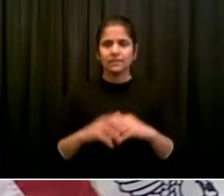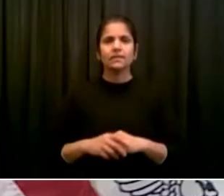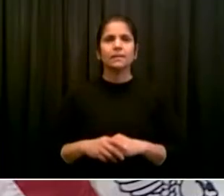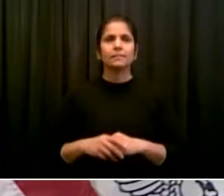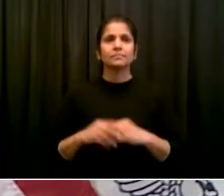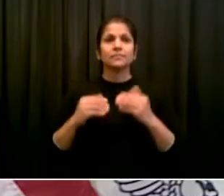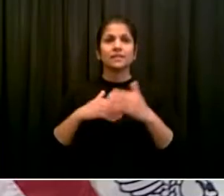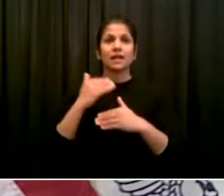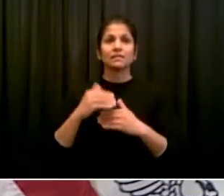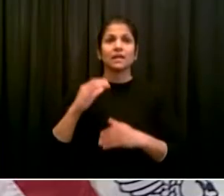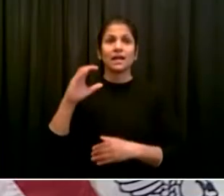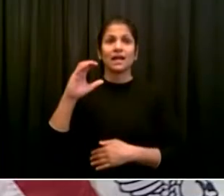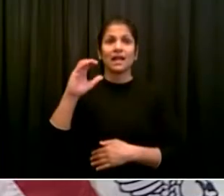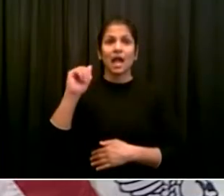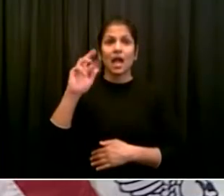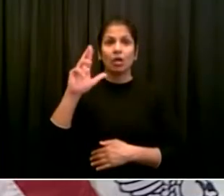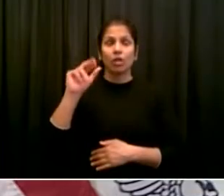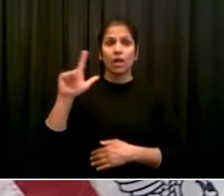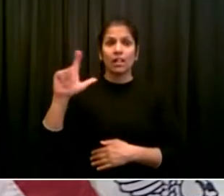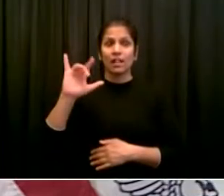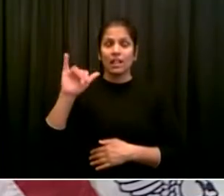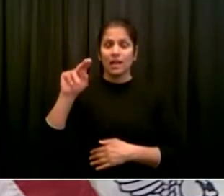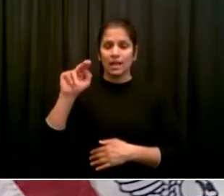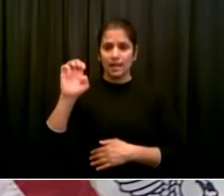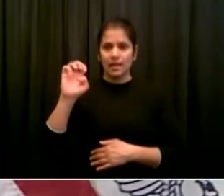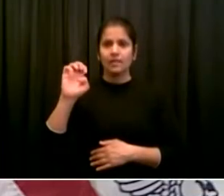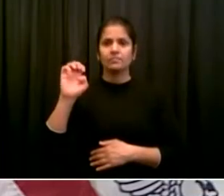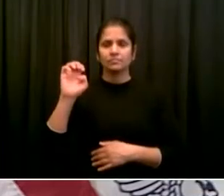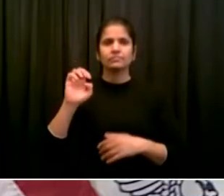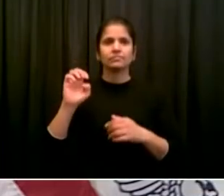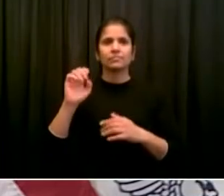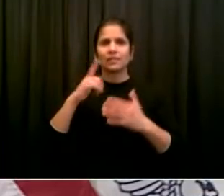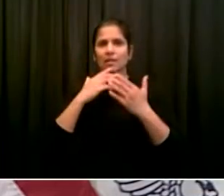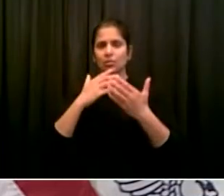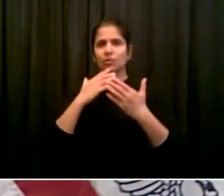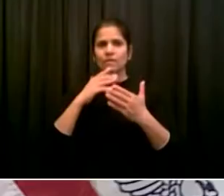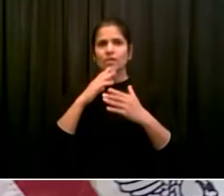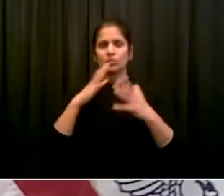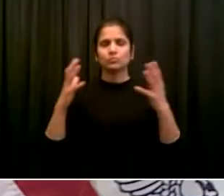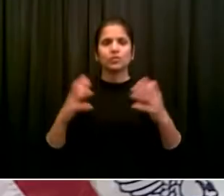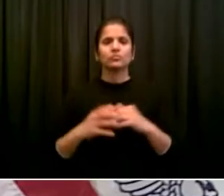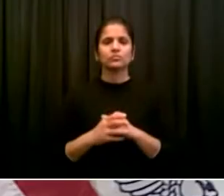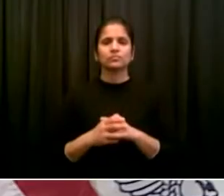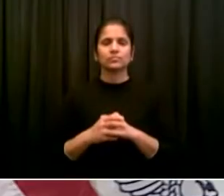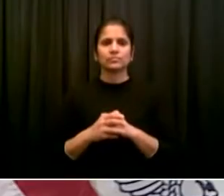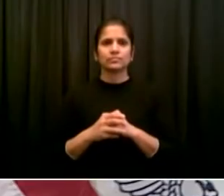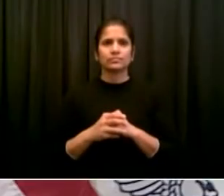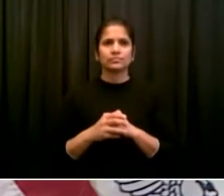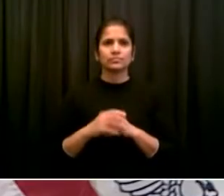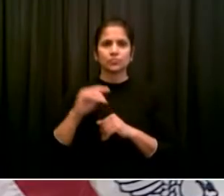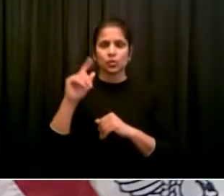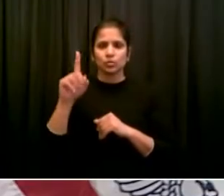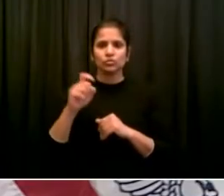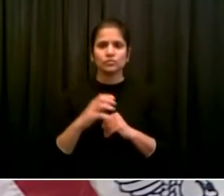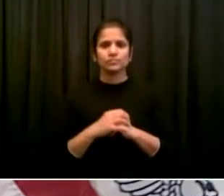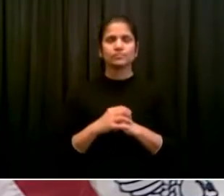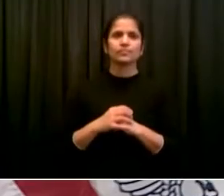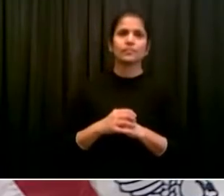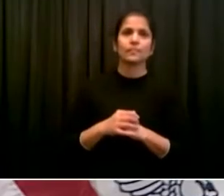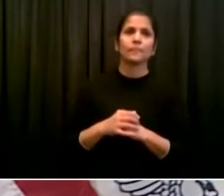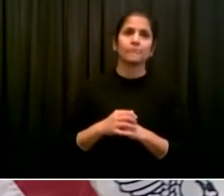Hi, thank you. Thank you so much. So first of all, I have a question related to police